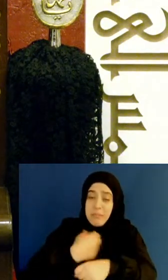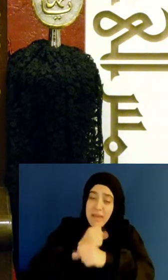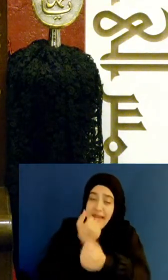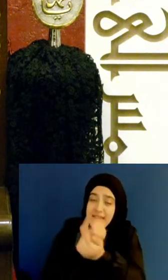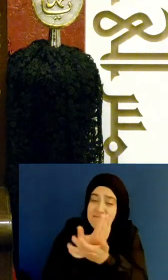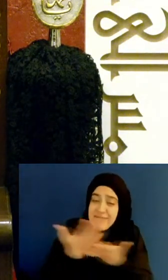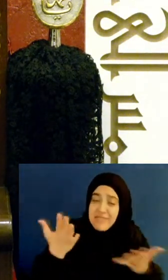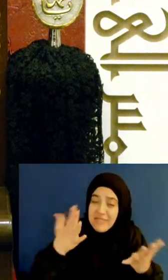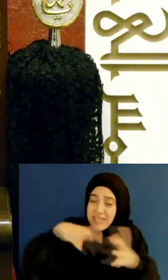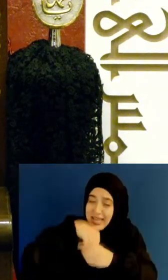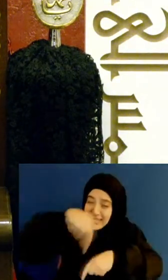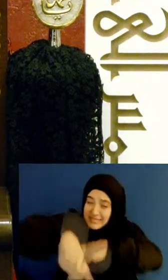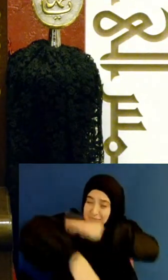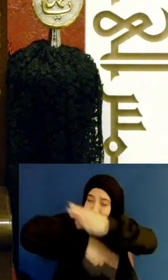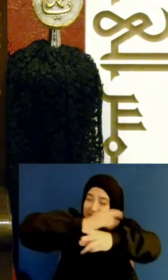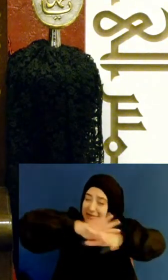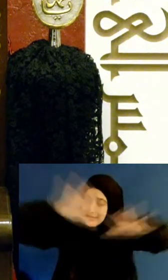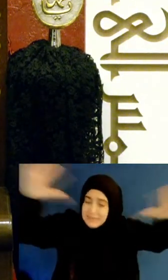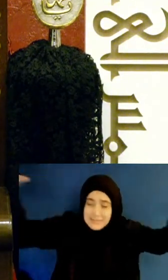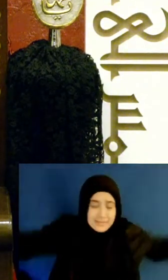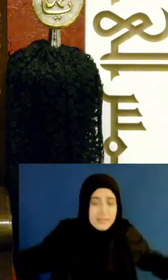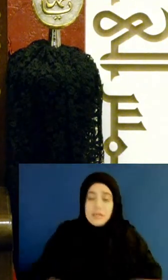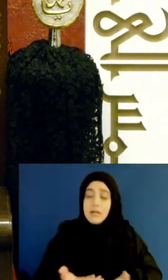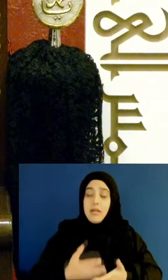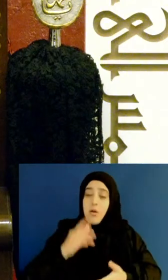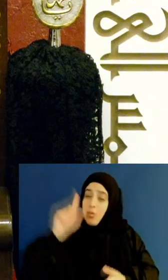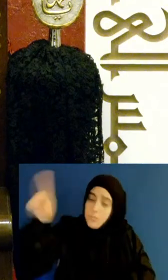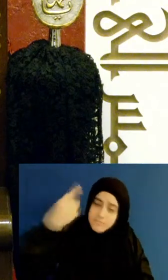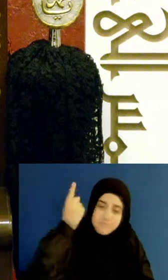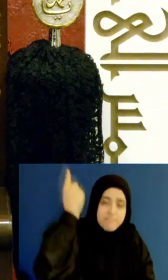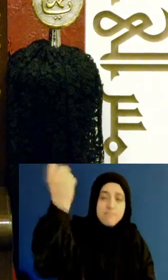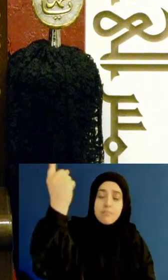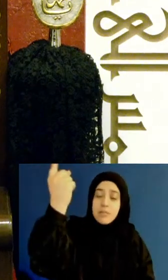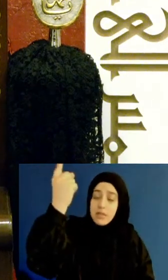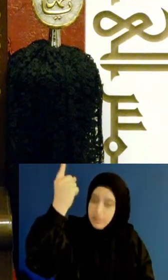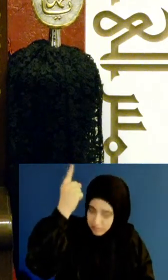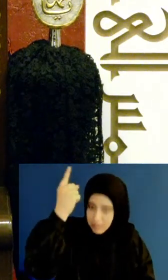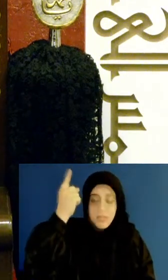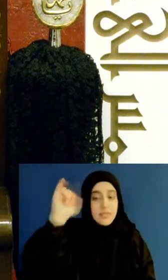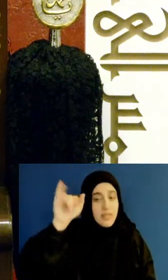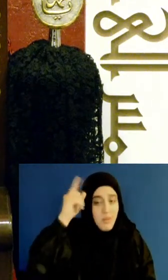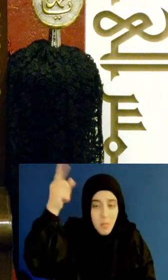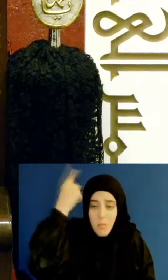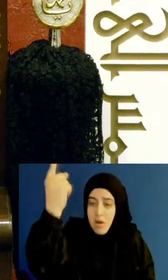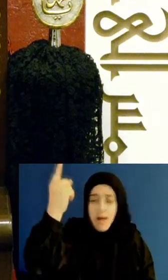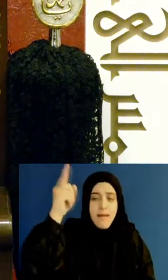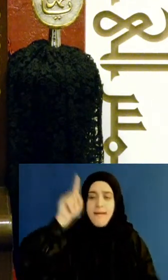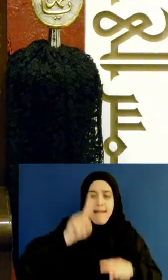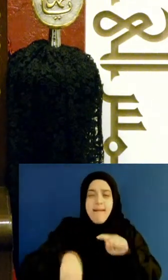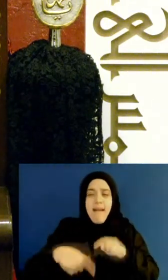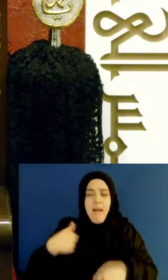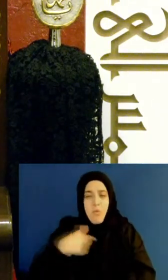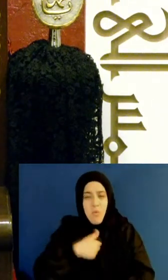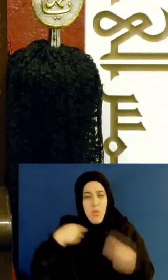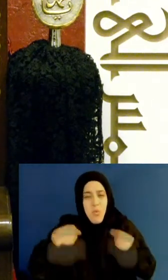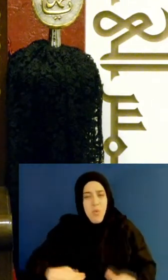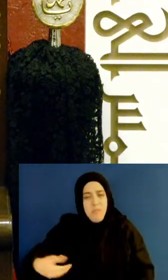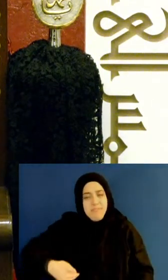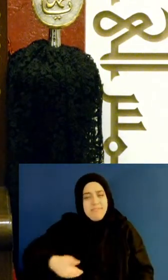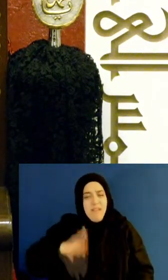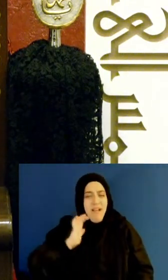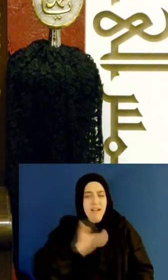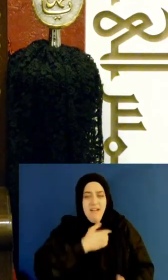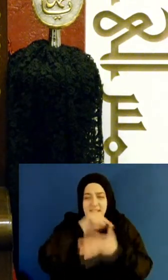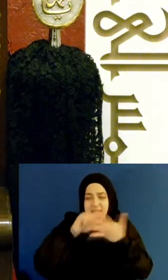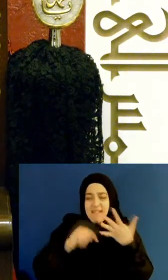is one, and this one cannot be captured by the senses, by the human senses, and cannot be